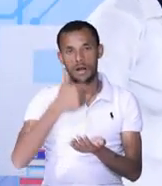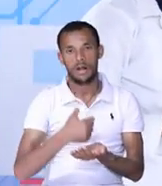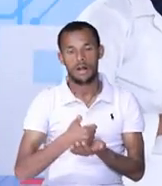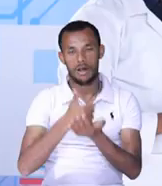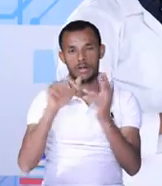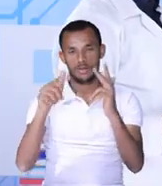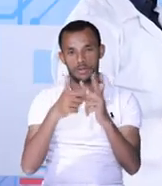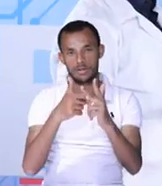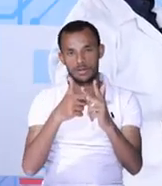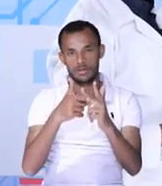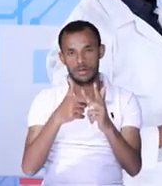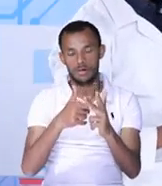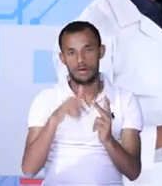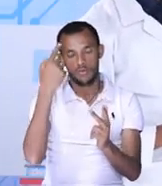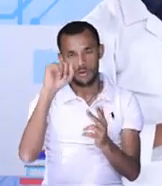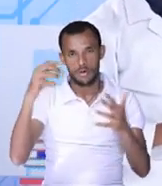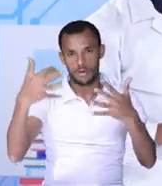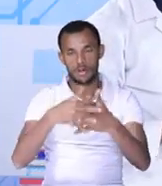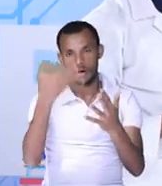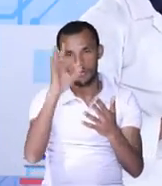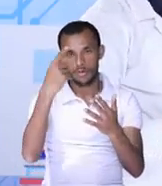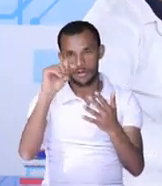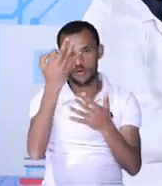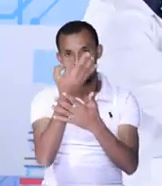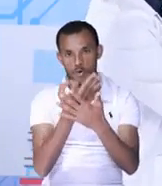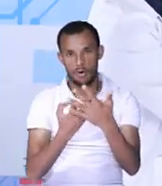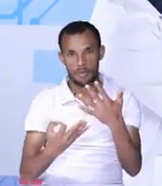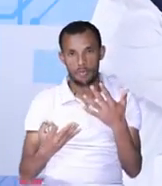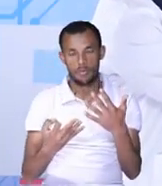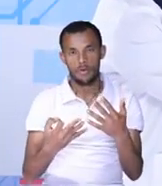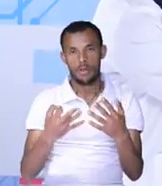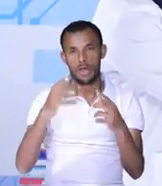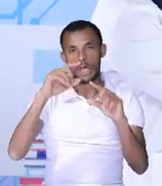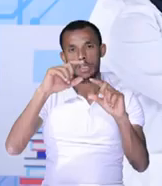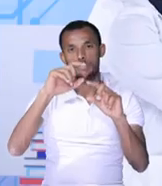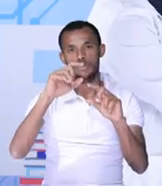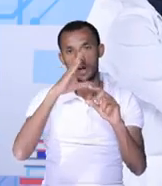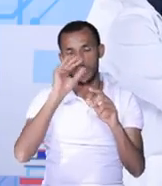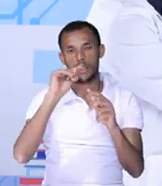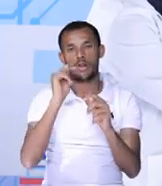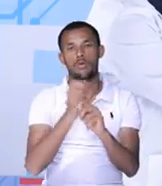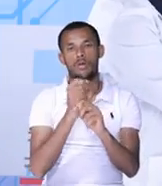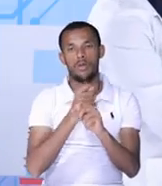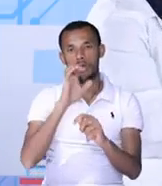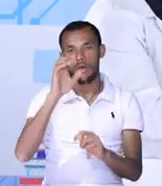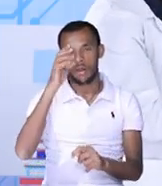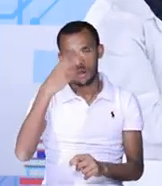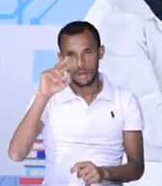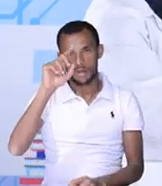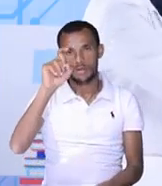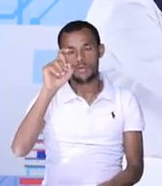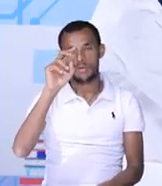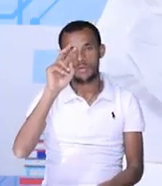number 3. For integral of the form exponential in trigonometry e raised to x sine